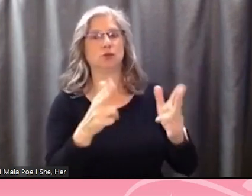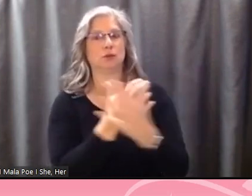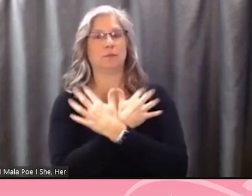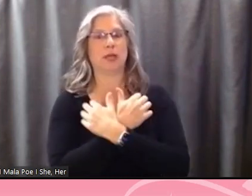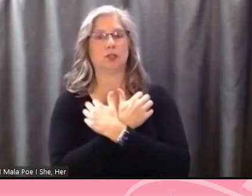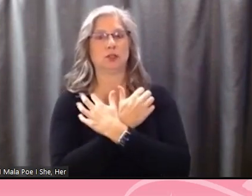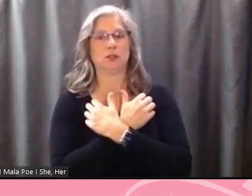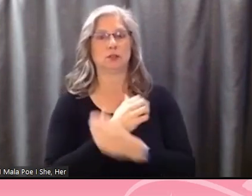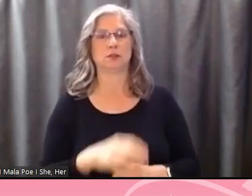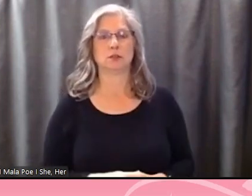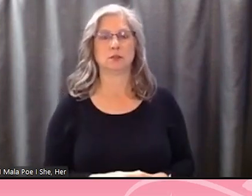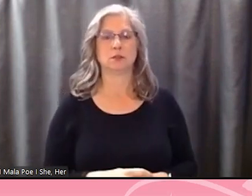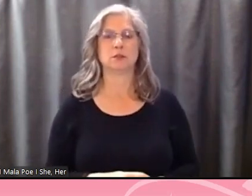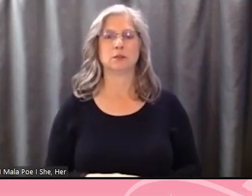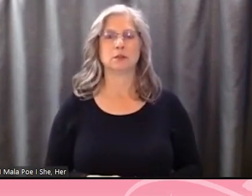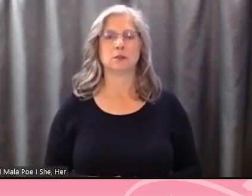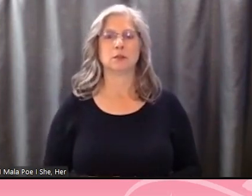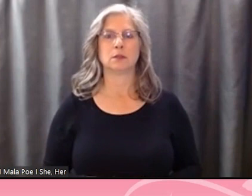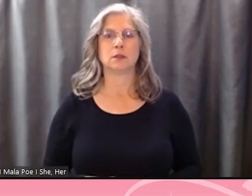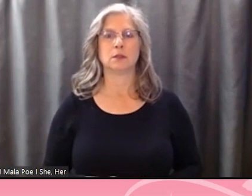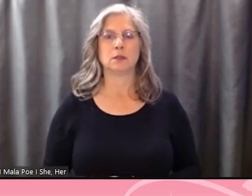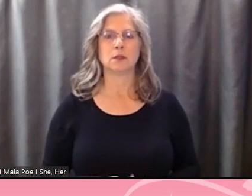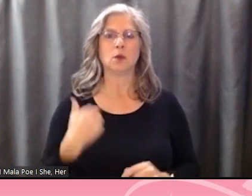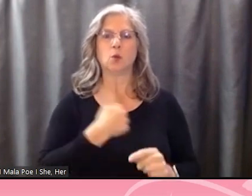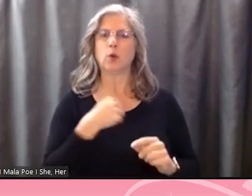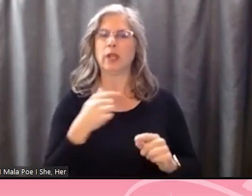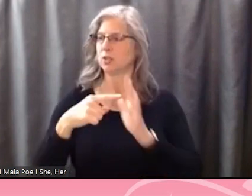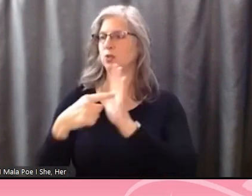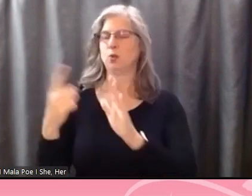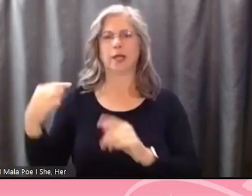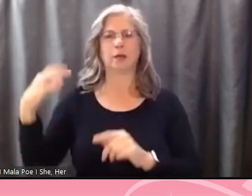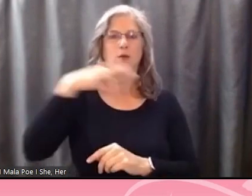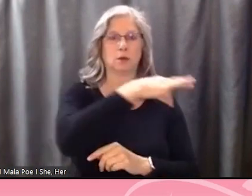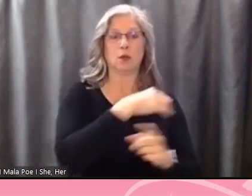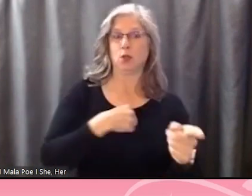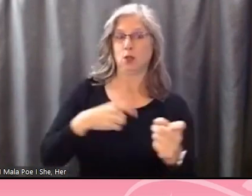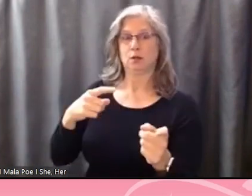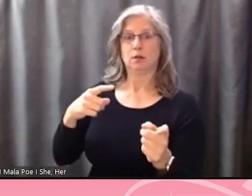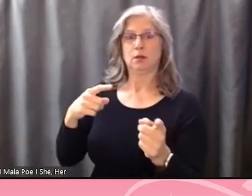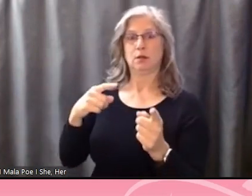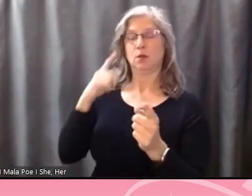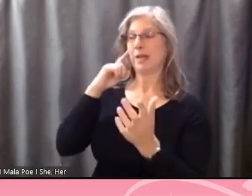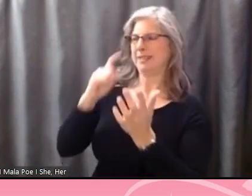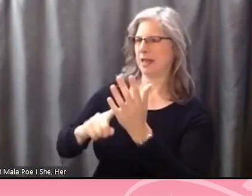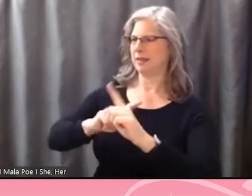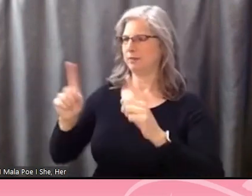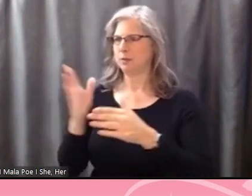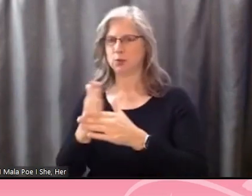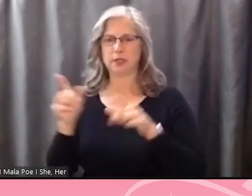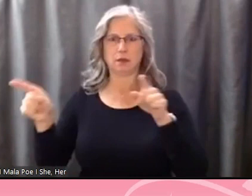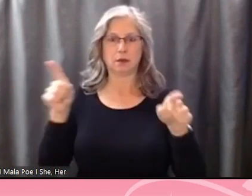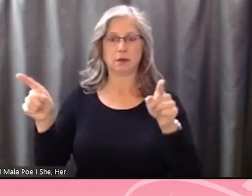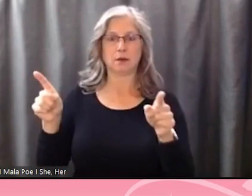swing by there and show them with me on way back through. Let's swim up to that. You can tell the difference between an